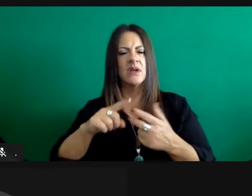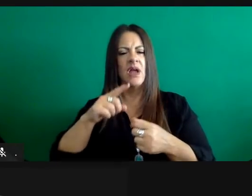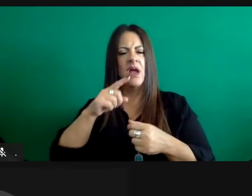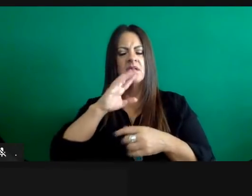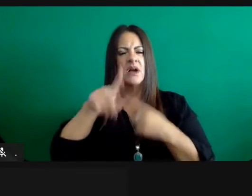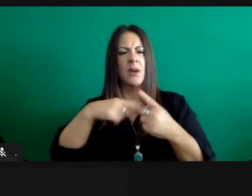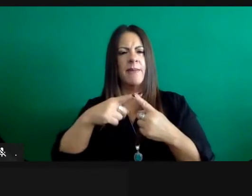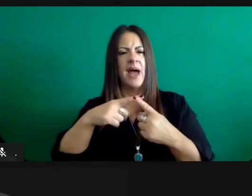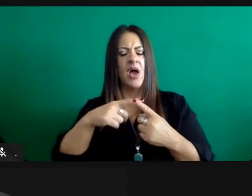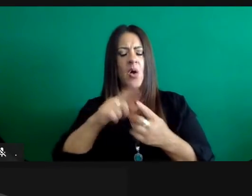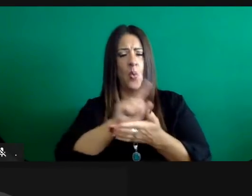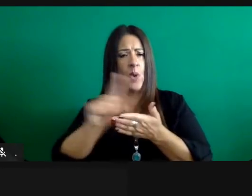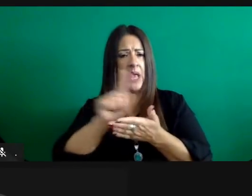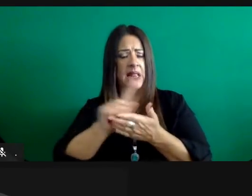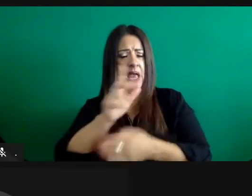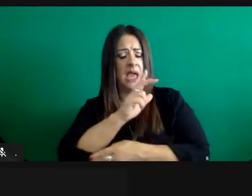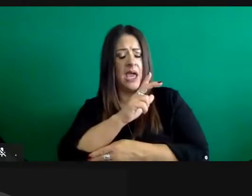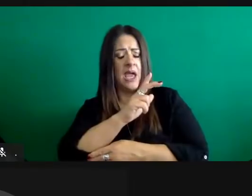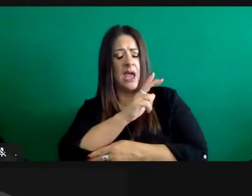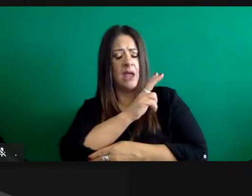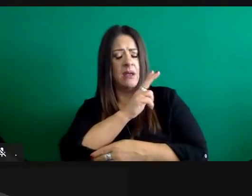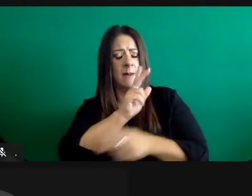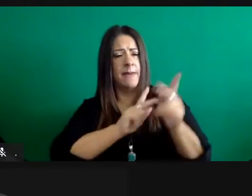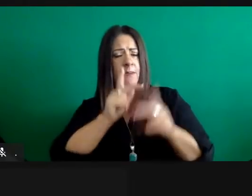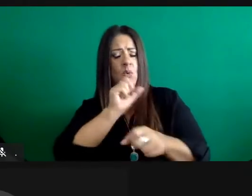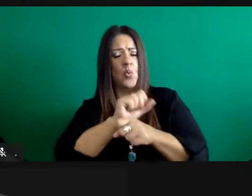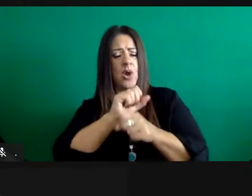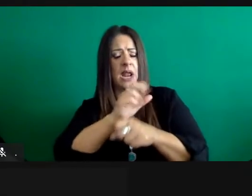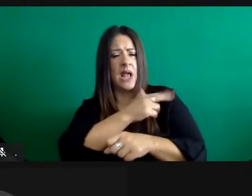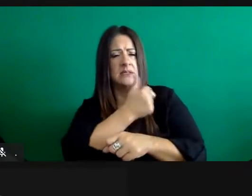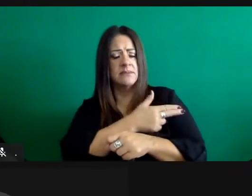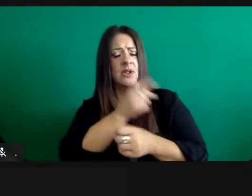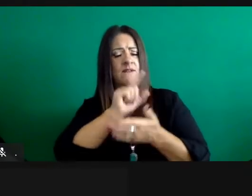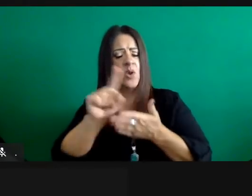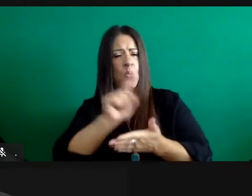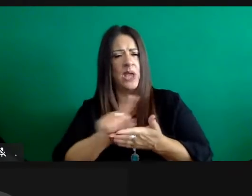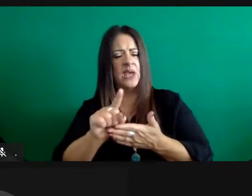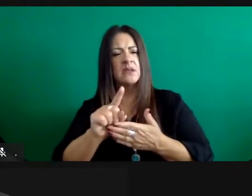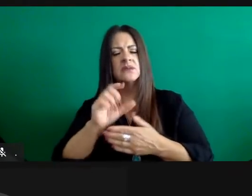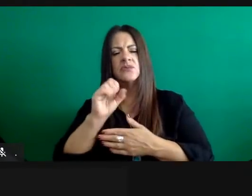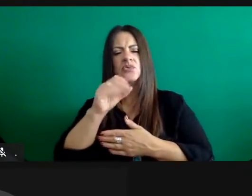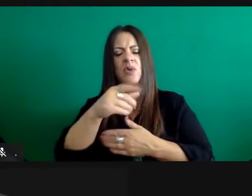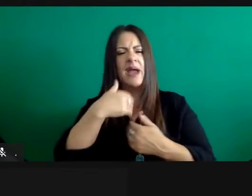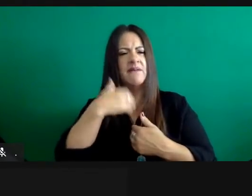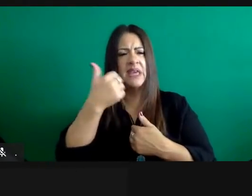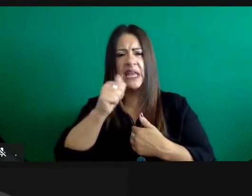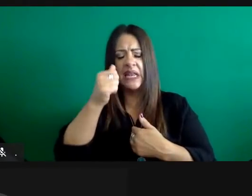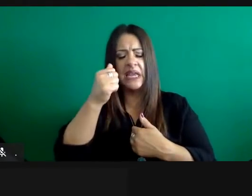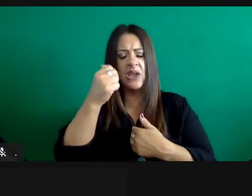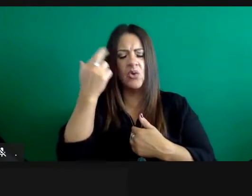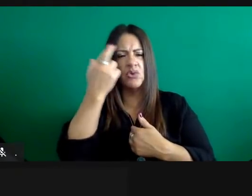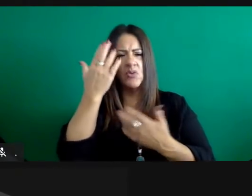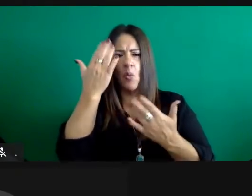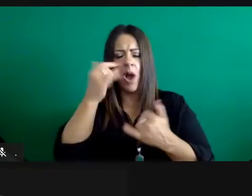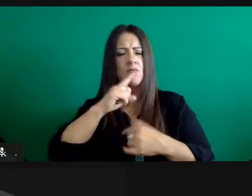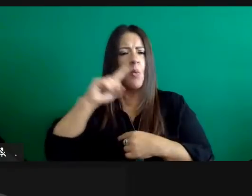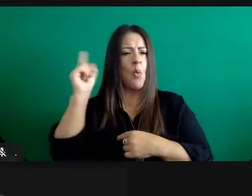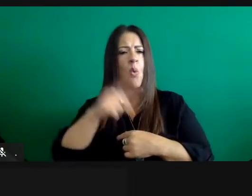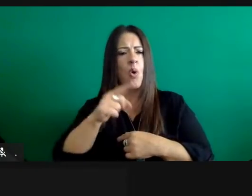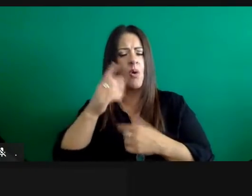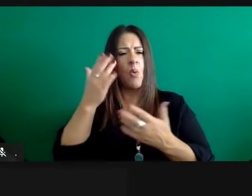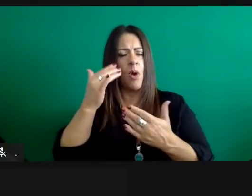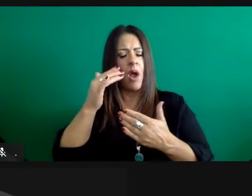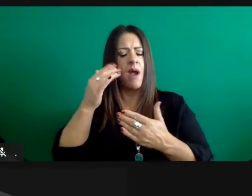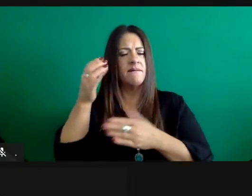of hospitals. Is it a recommendation or a mandate? And can you talk about the reasons for issuing it the way you did? Why you're